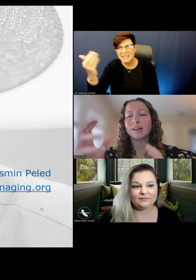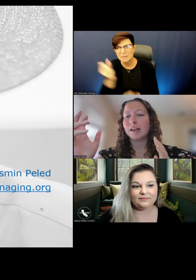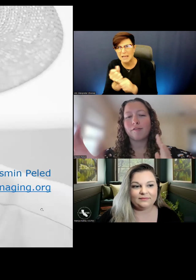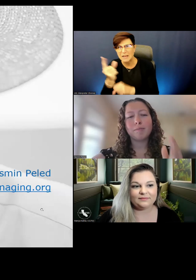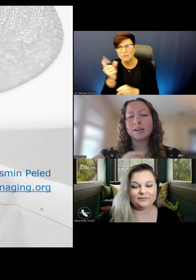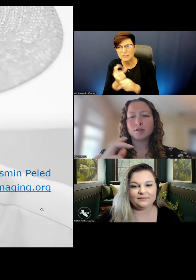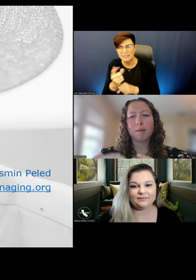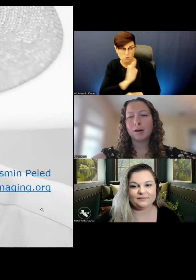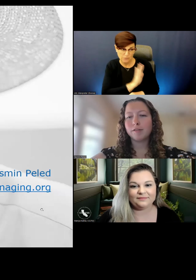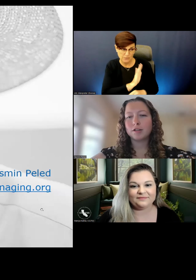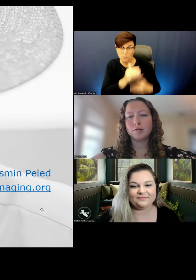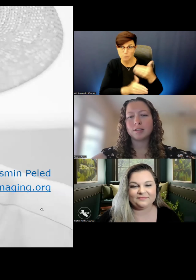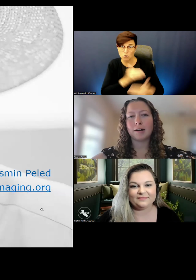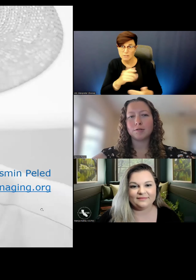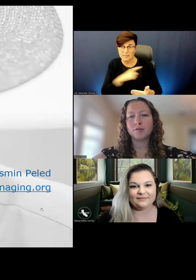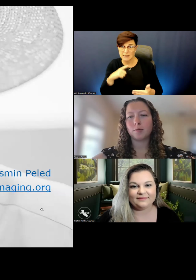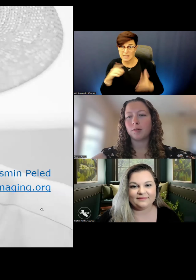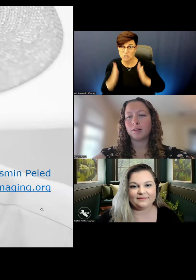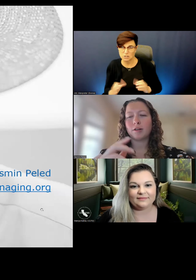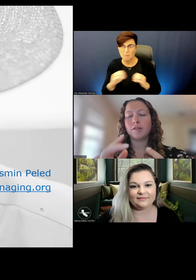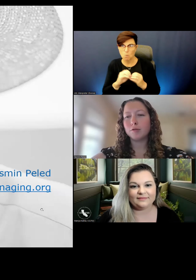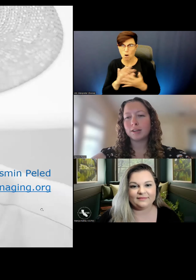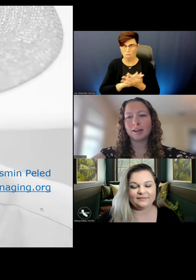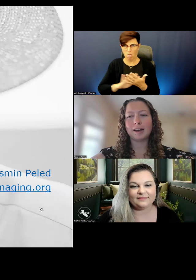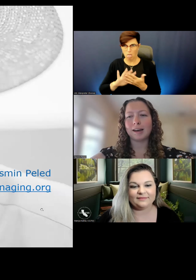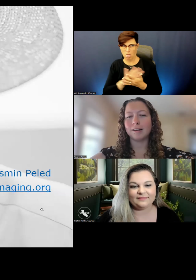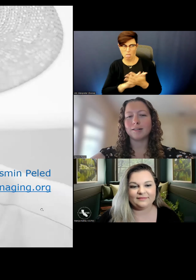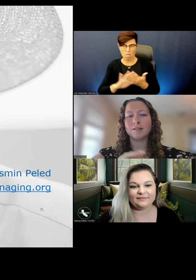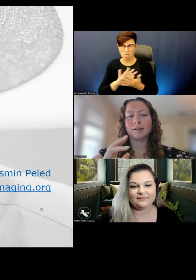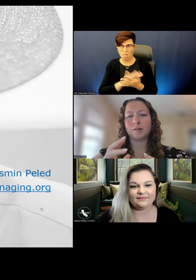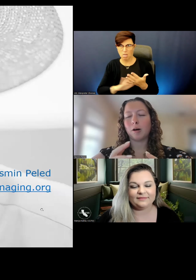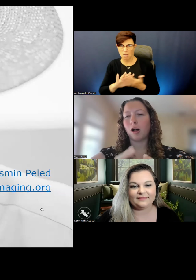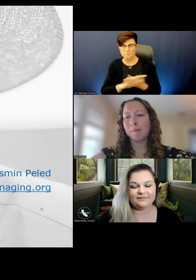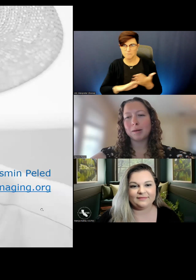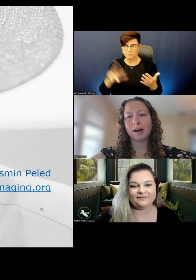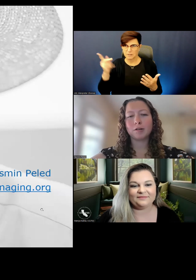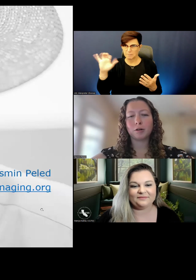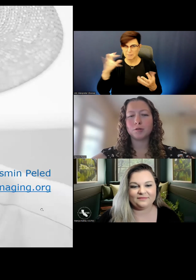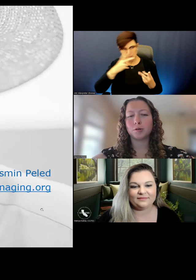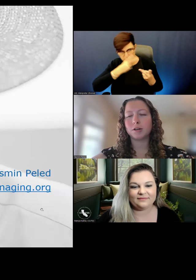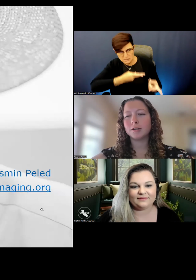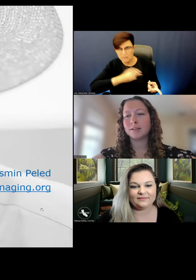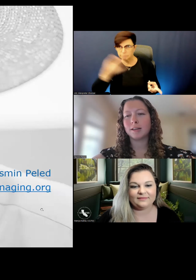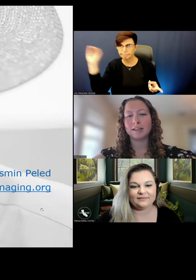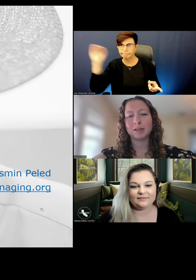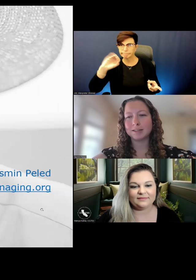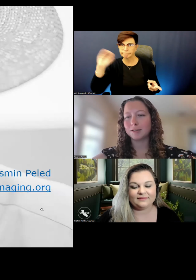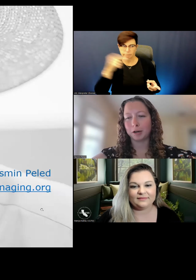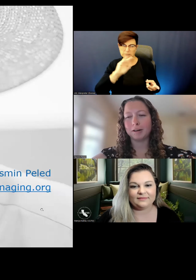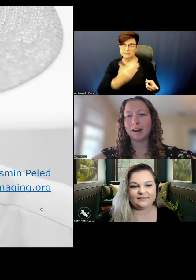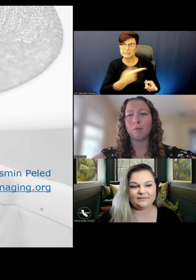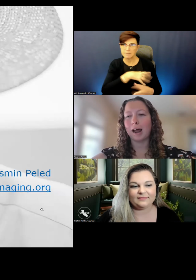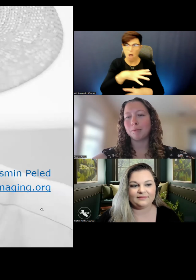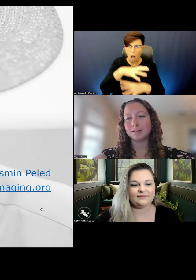if me describing all this to you sounds confusing and all happening behind closed doors, that's because